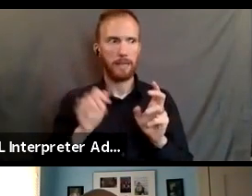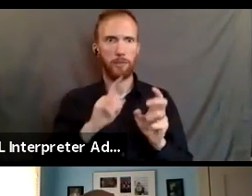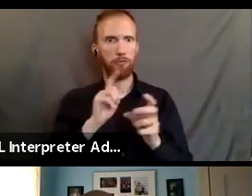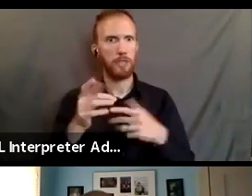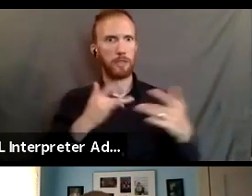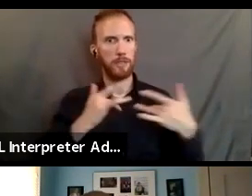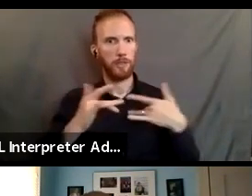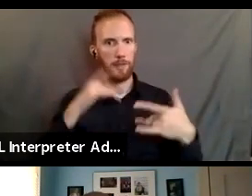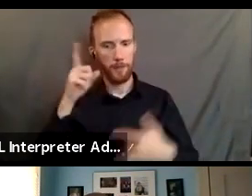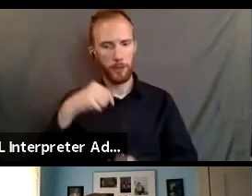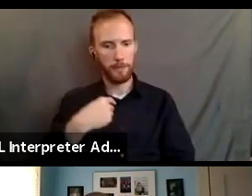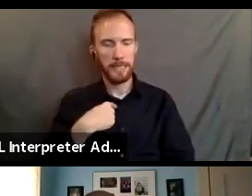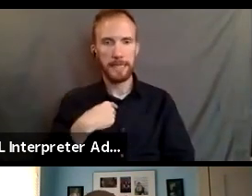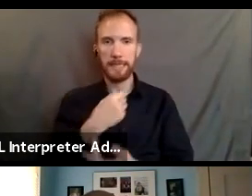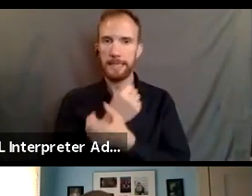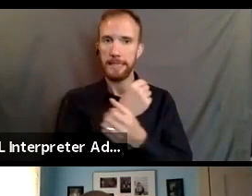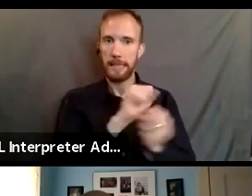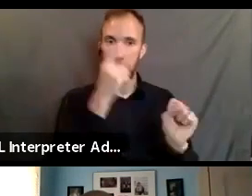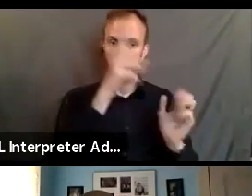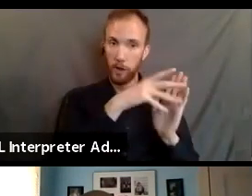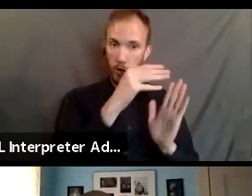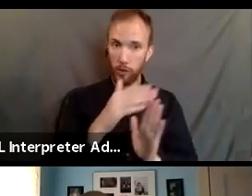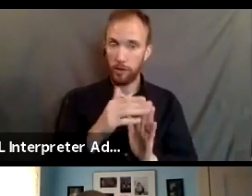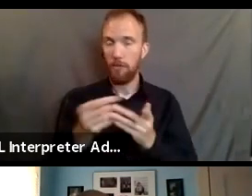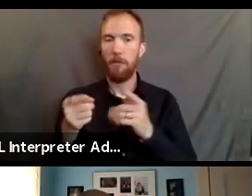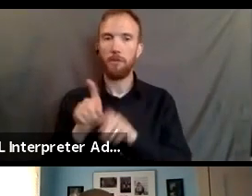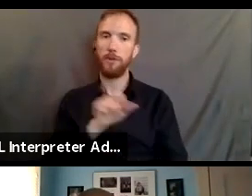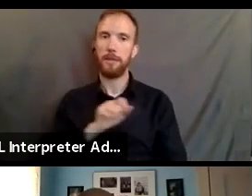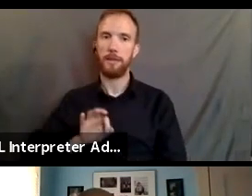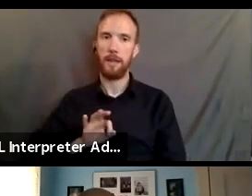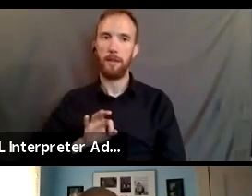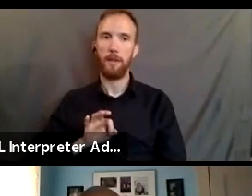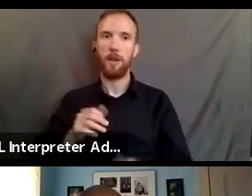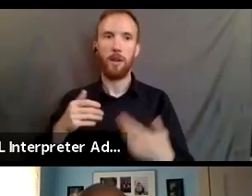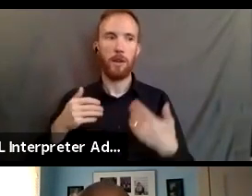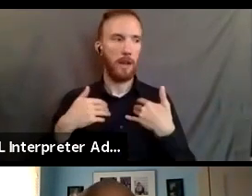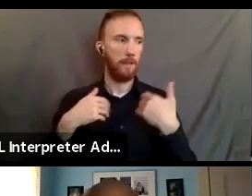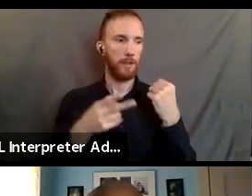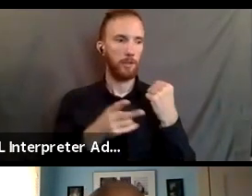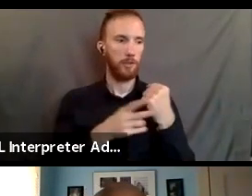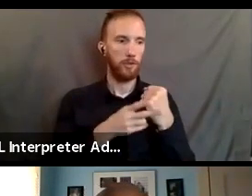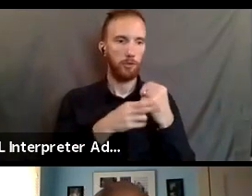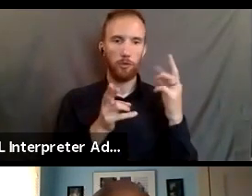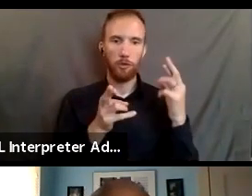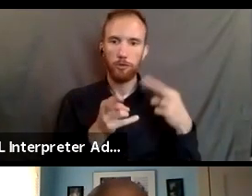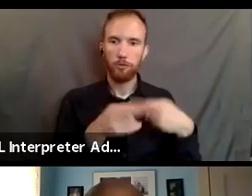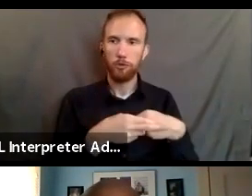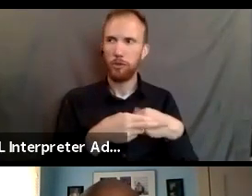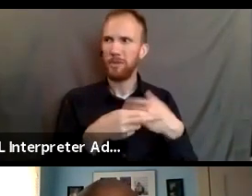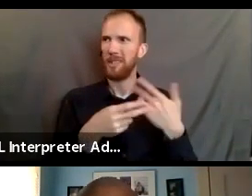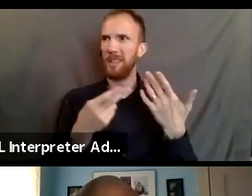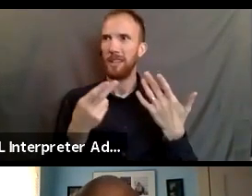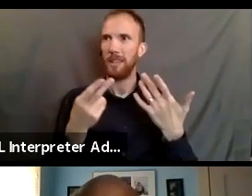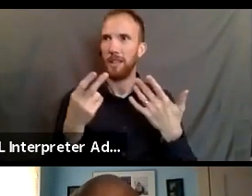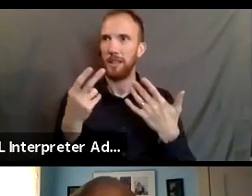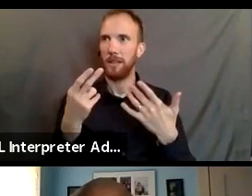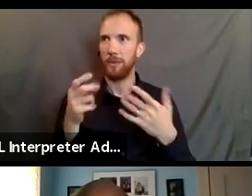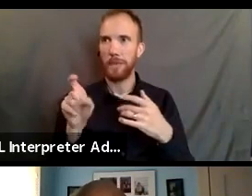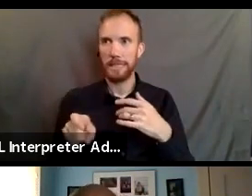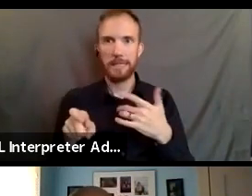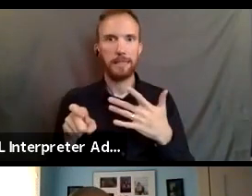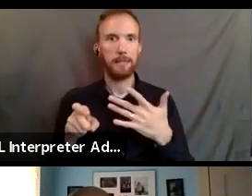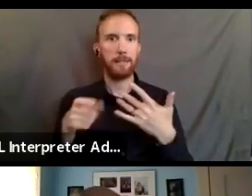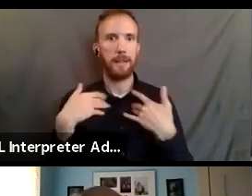for the students and the staff our school has lost storage rooms safe usage of hallways and safe stairwell